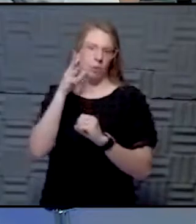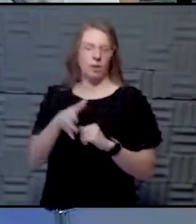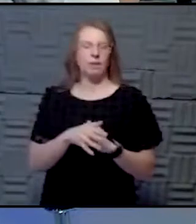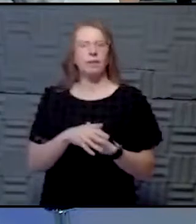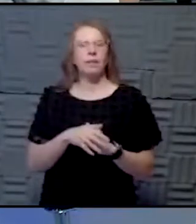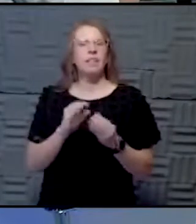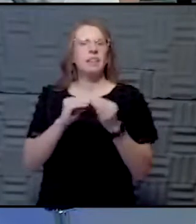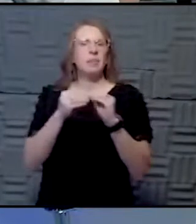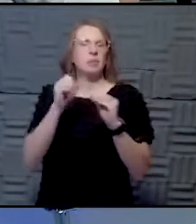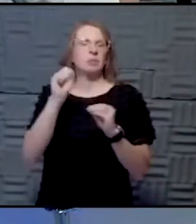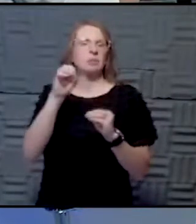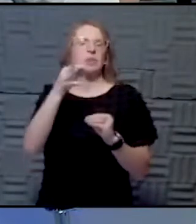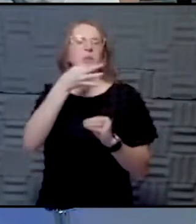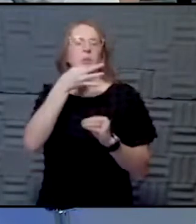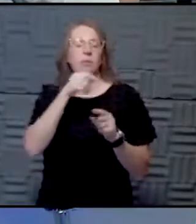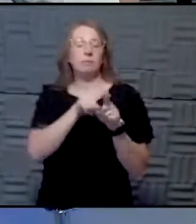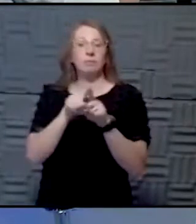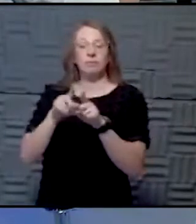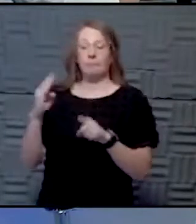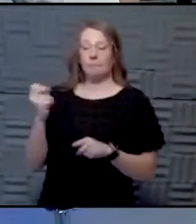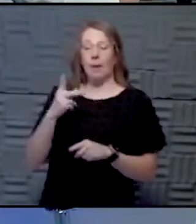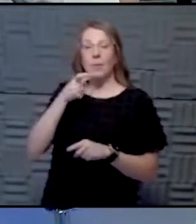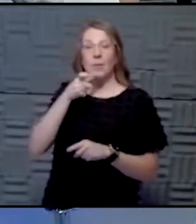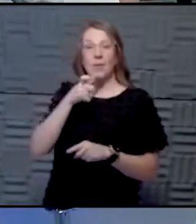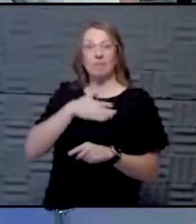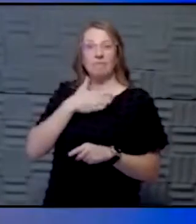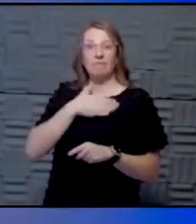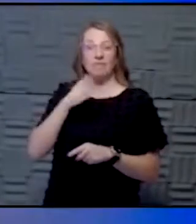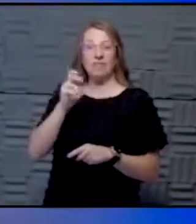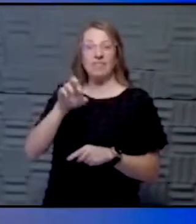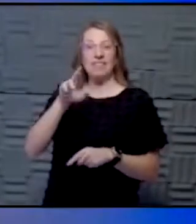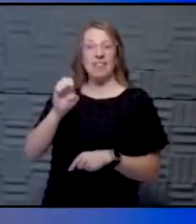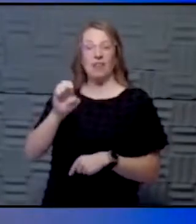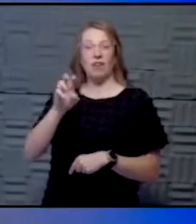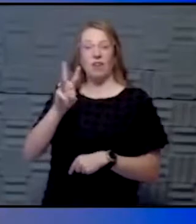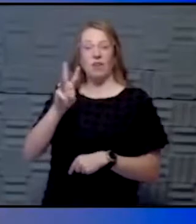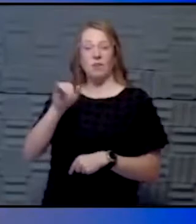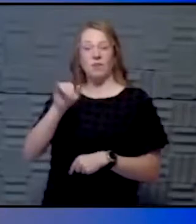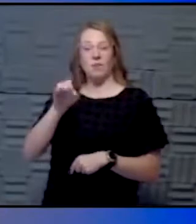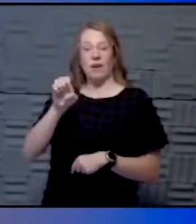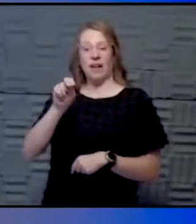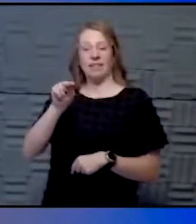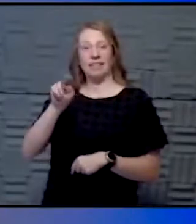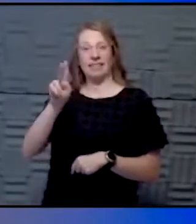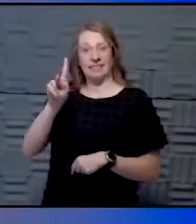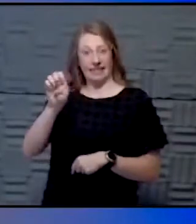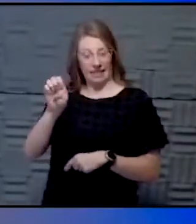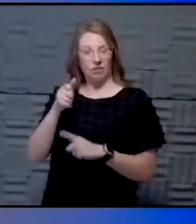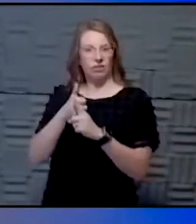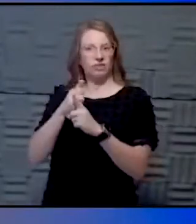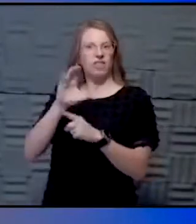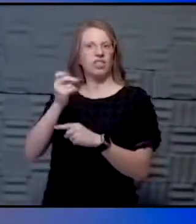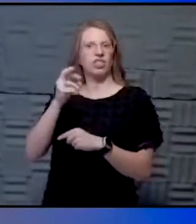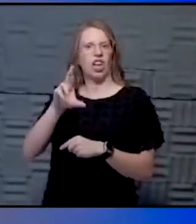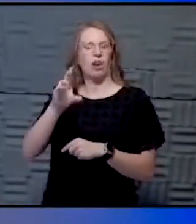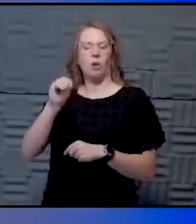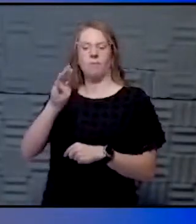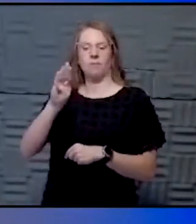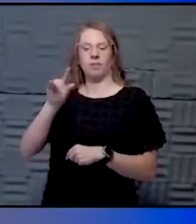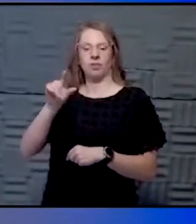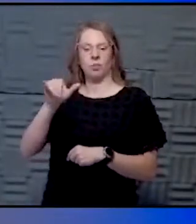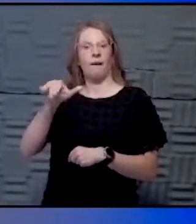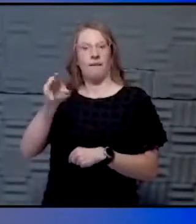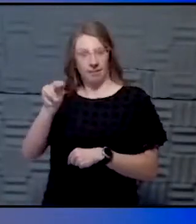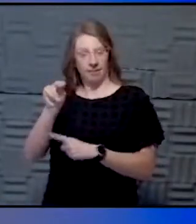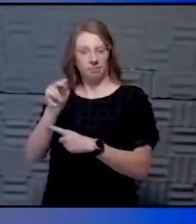run the numbers. We also are delighted to have back in the studio with us Dr. Carrie Wieneke, our chair of OBGYN. She's going to talk a little bit with us and with you